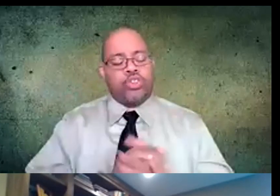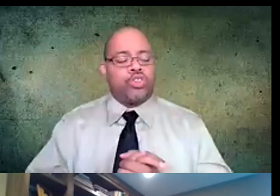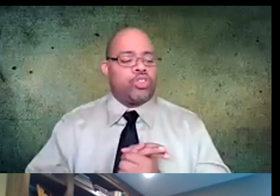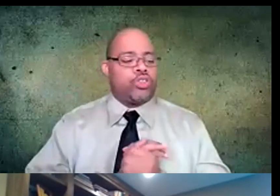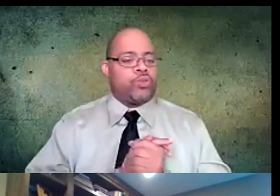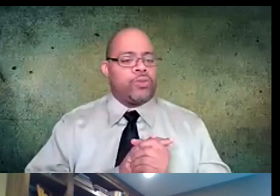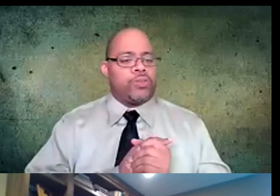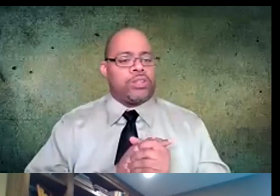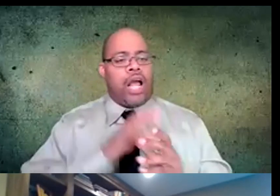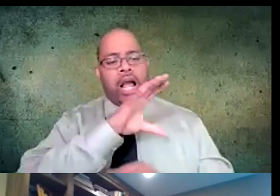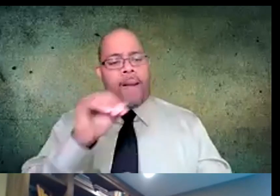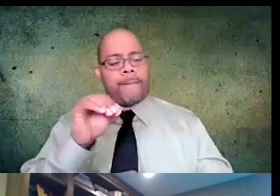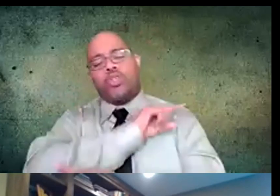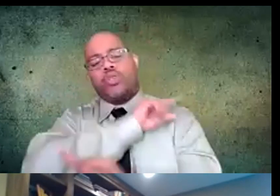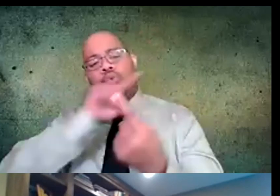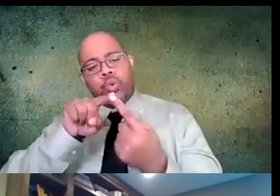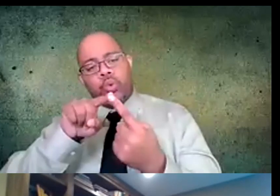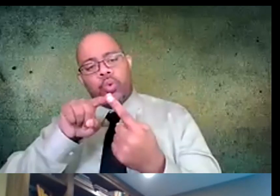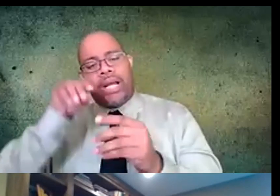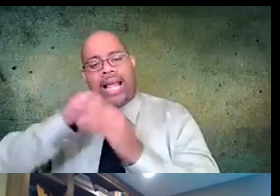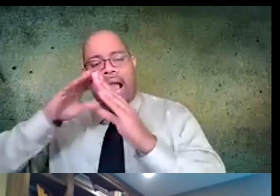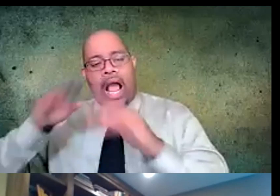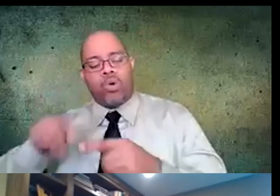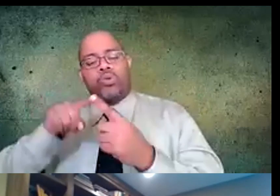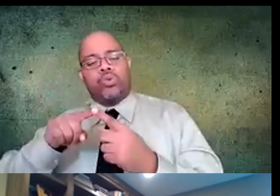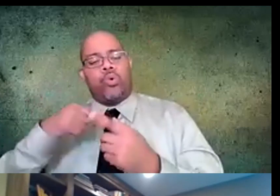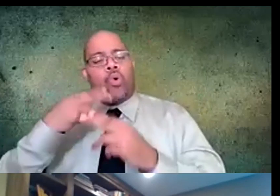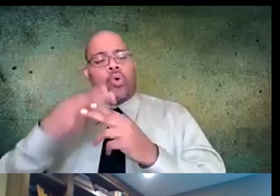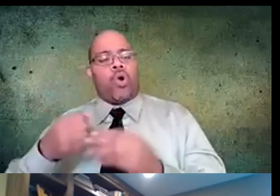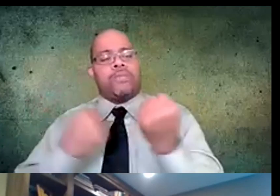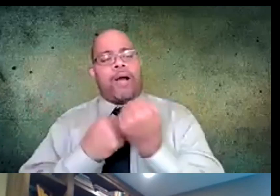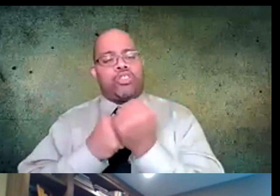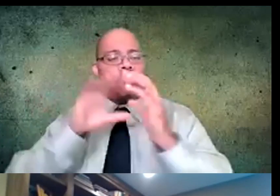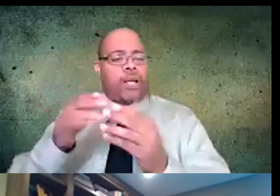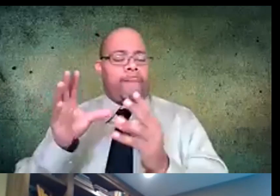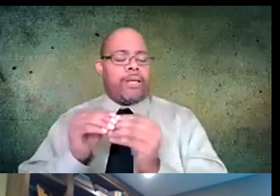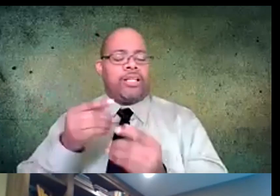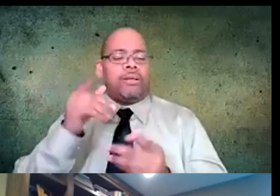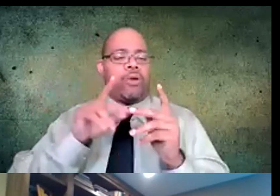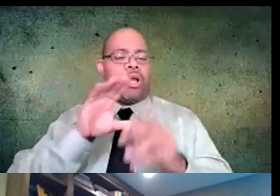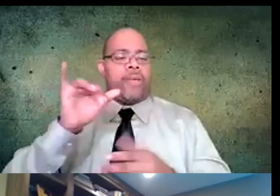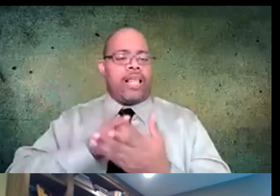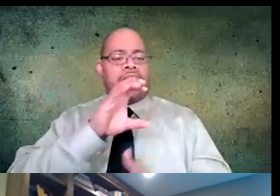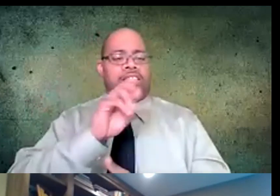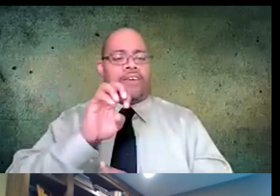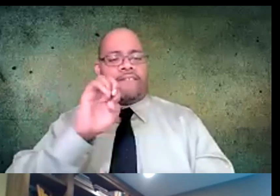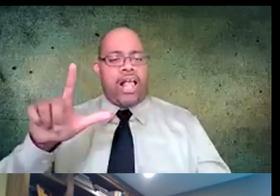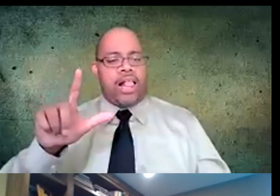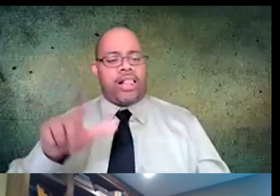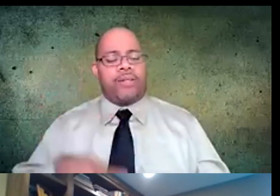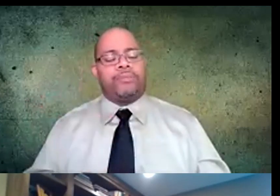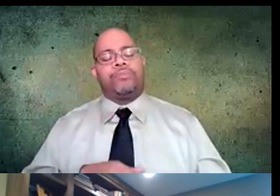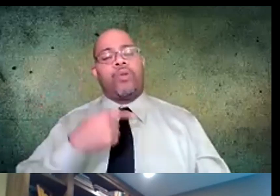companies to in-house to a what we call sponsor side, meaning a company such as Cerevel. We at Cerevel,